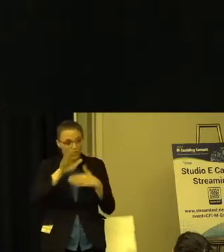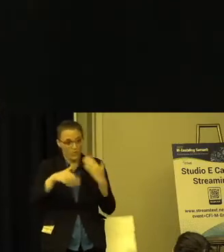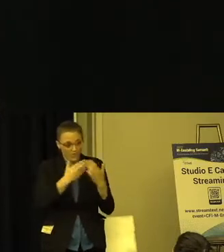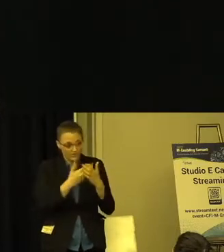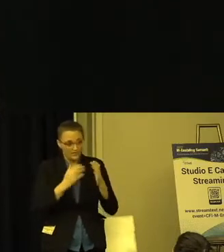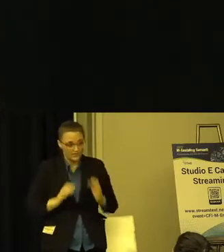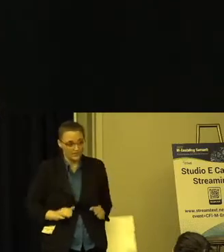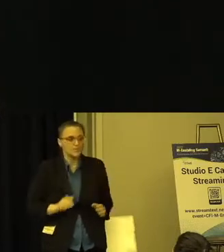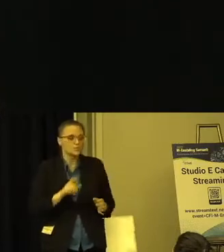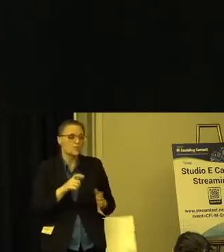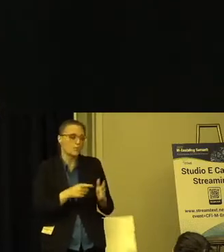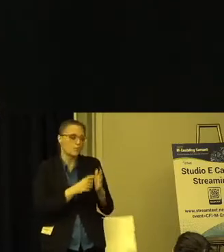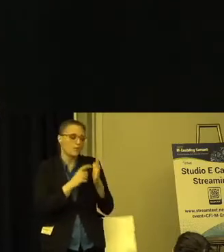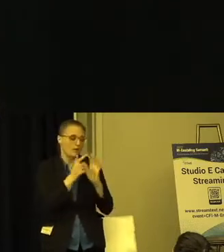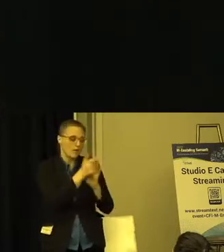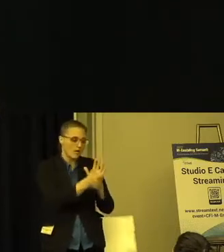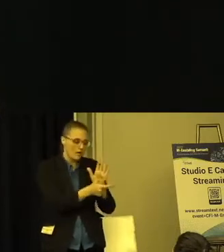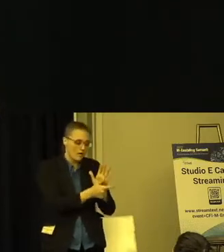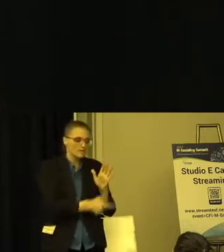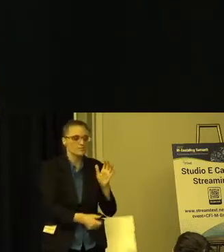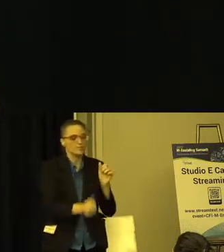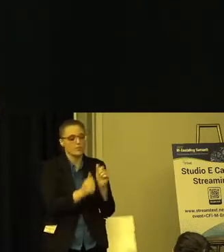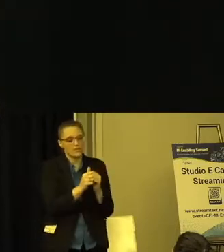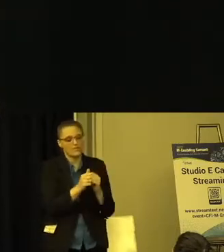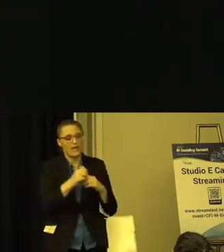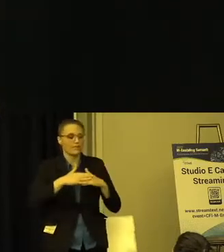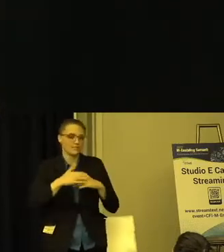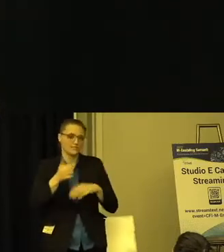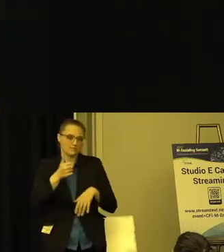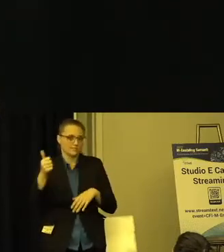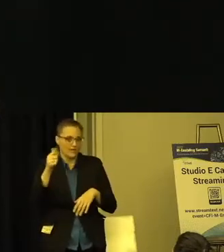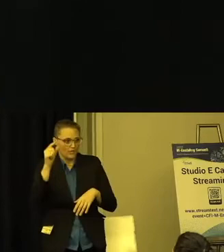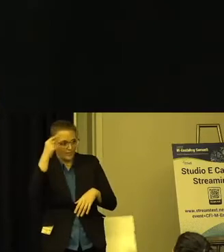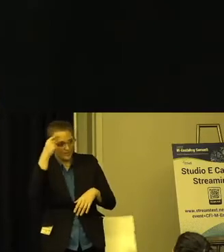they're going to need laws requiring at least themselves to be accessible.